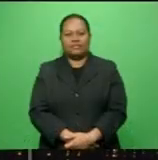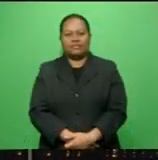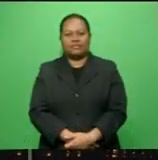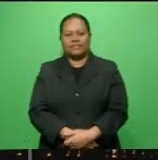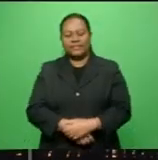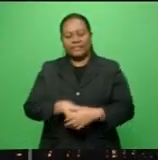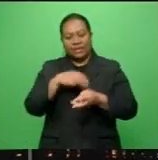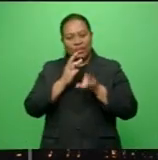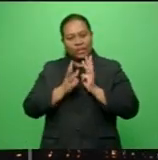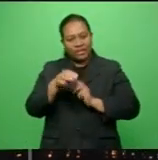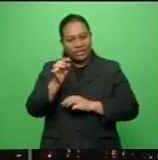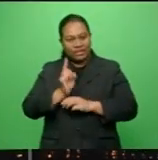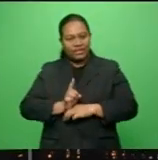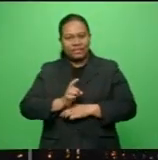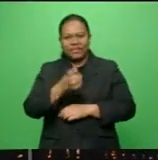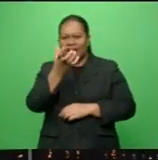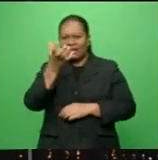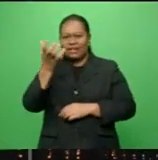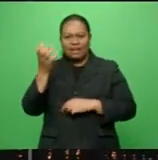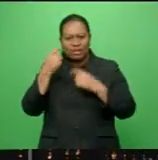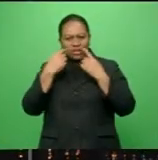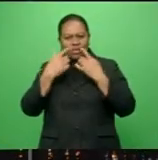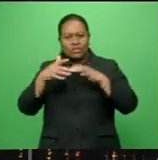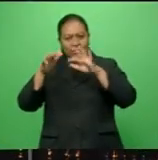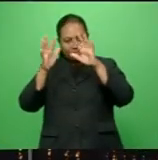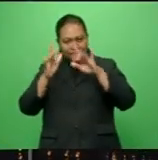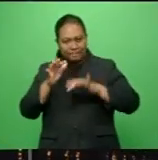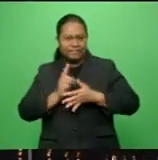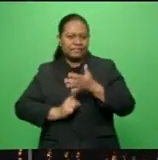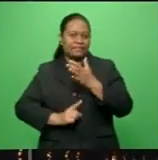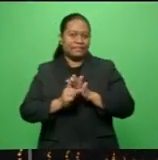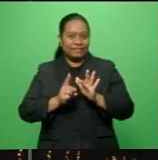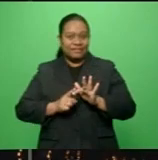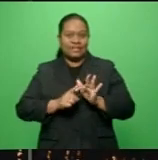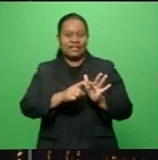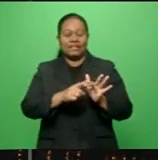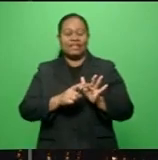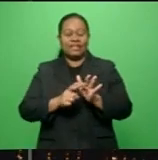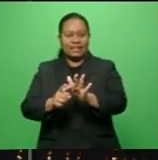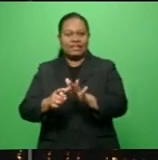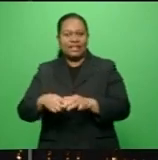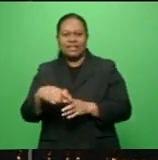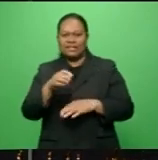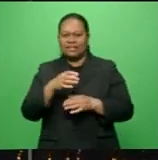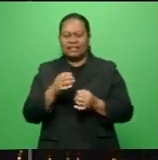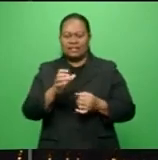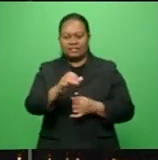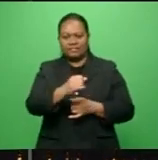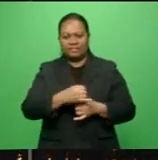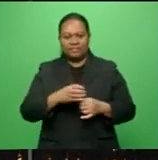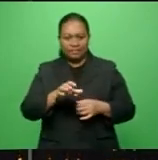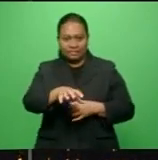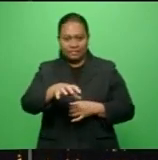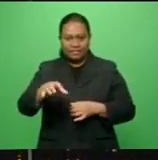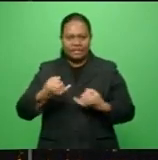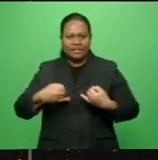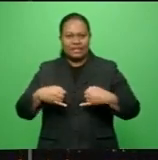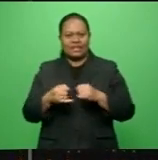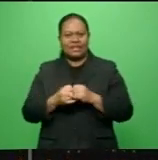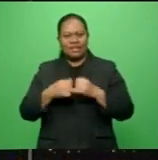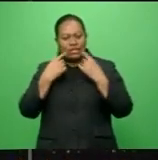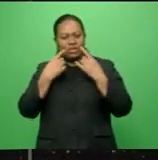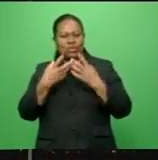And weather, cloudy conditions with brief showers was experienced over the eastern and interior of the larger islands. Mainly fine weather conditions prevailed